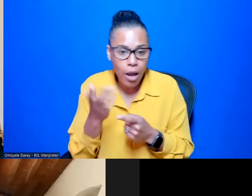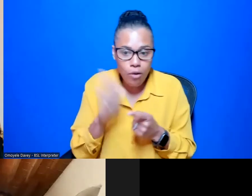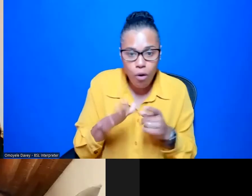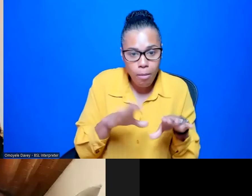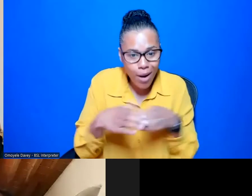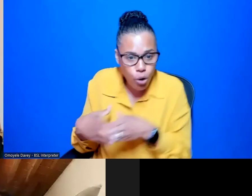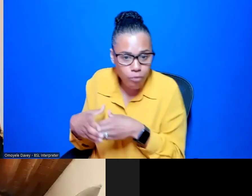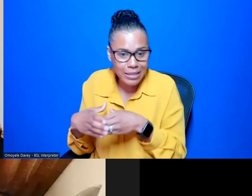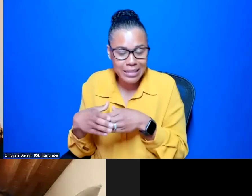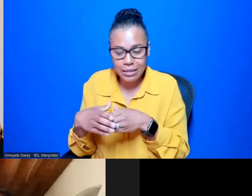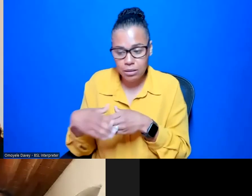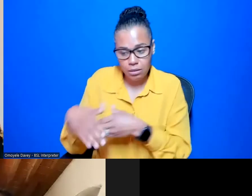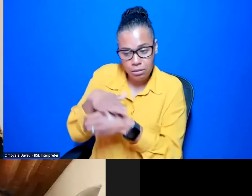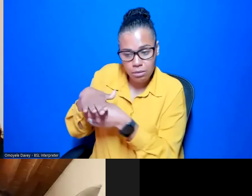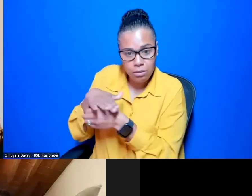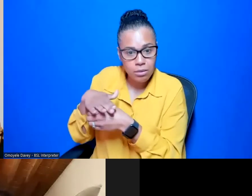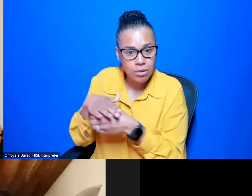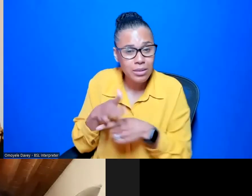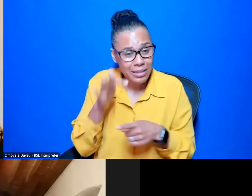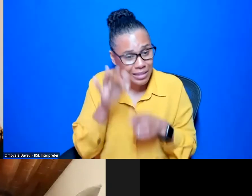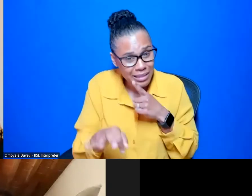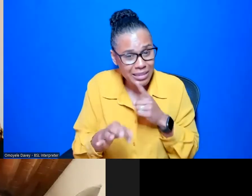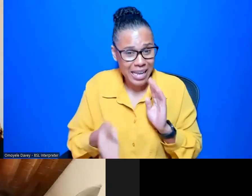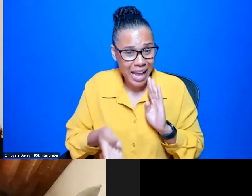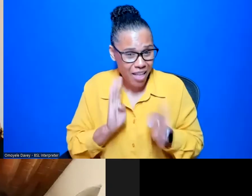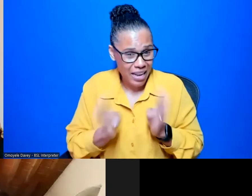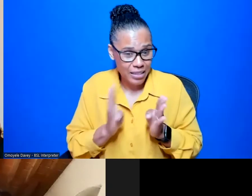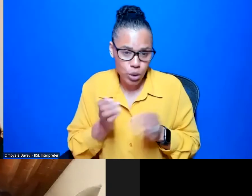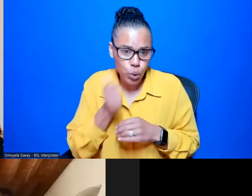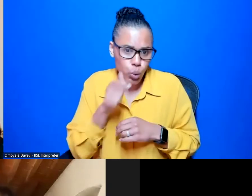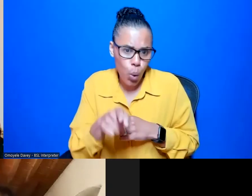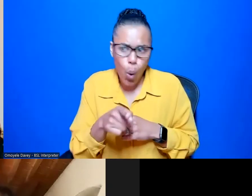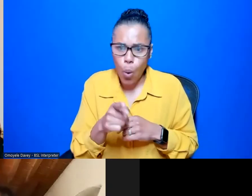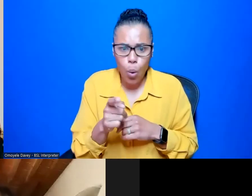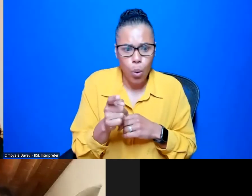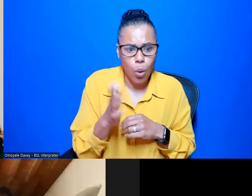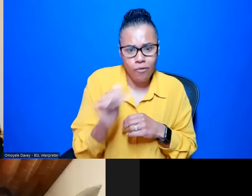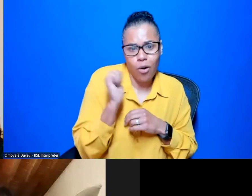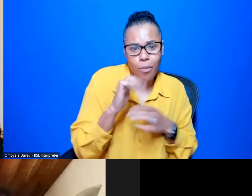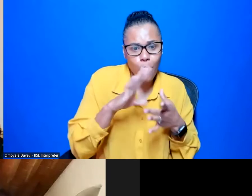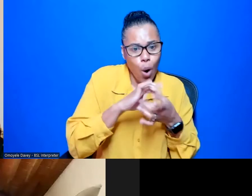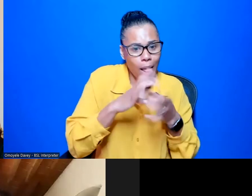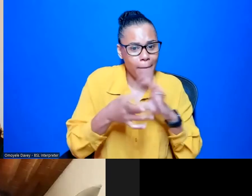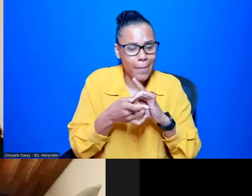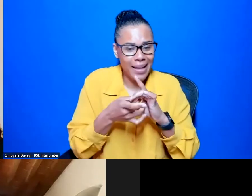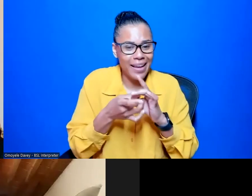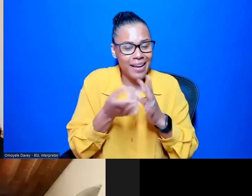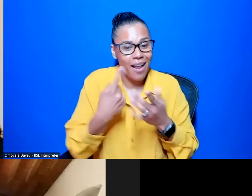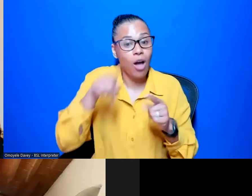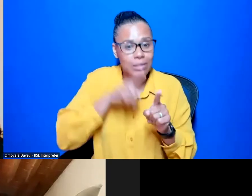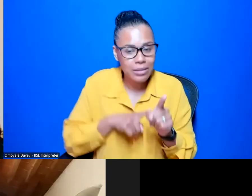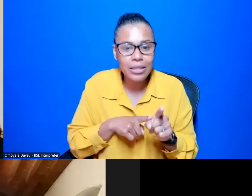because especially athletics is really, really was a big boom, as you can imagine, after the Olympic Games last year. It was